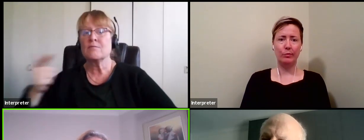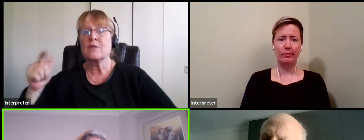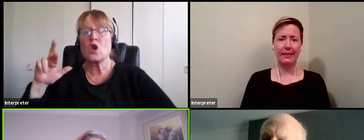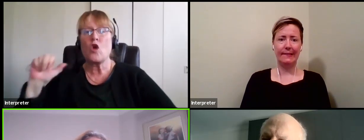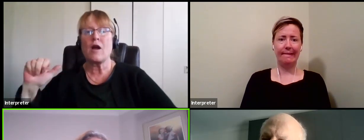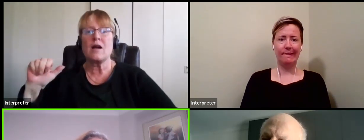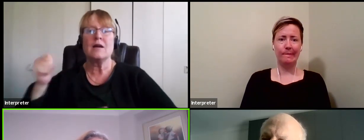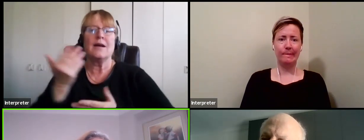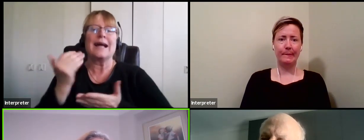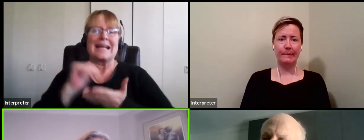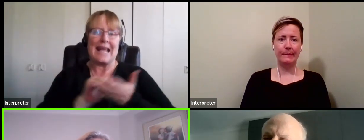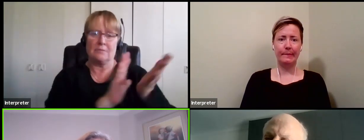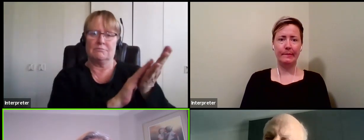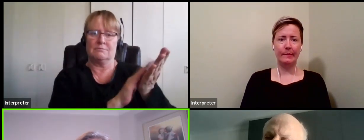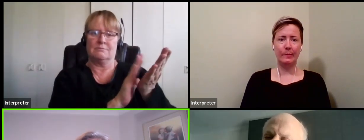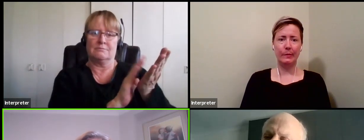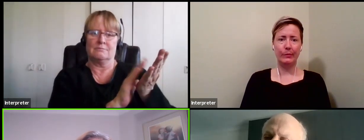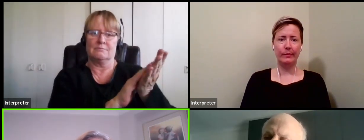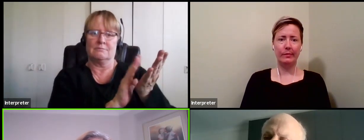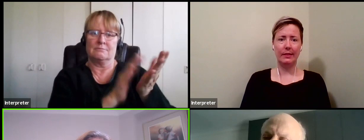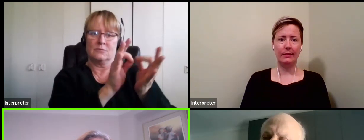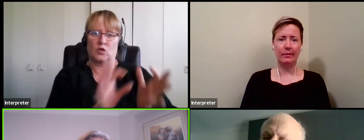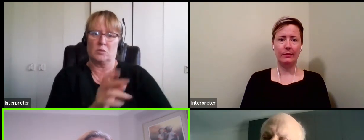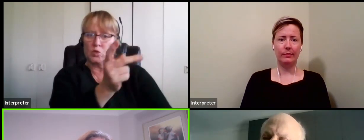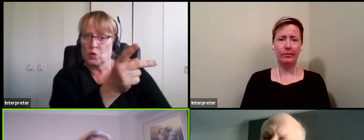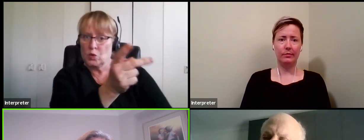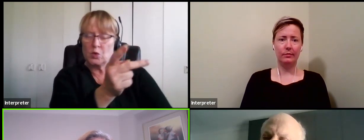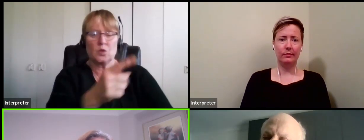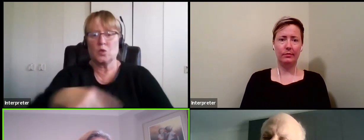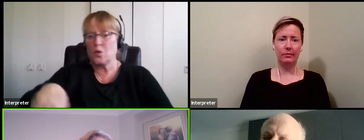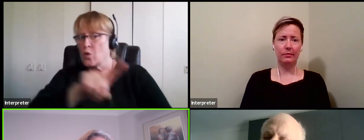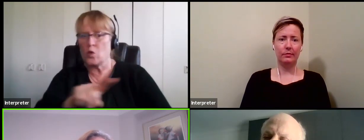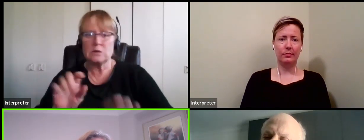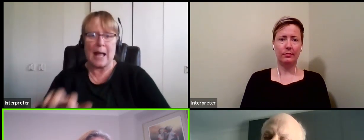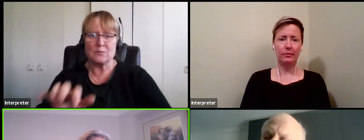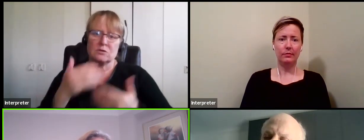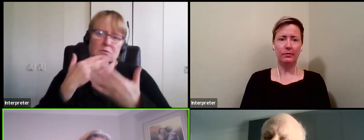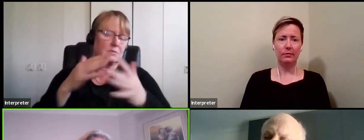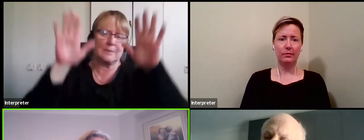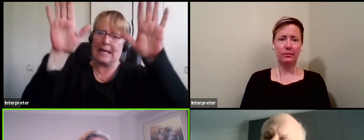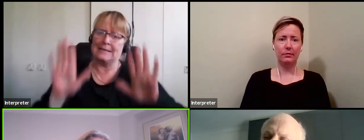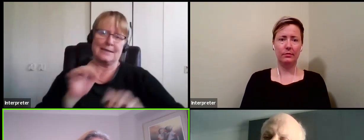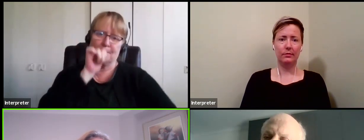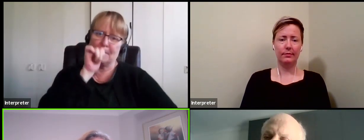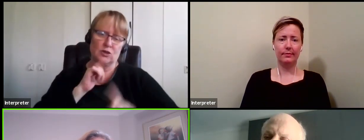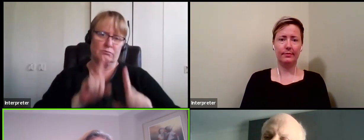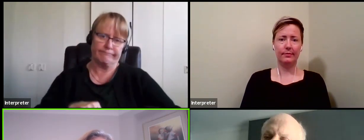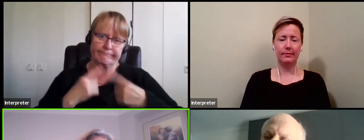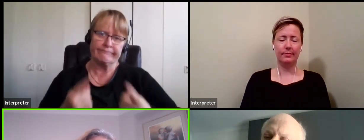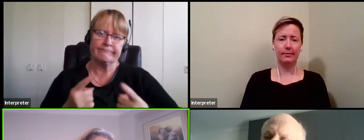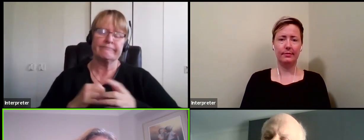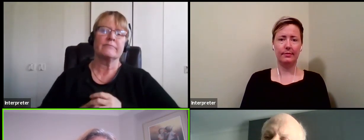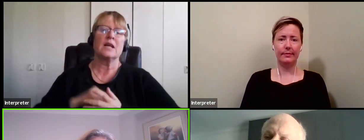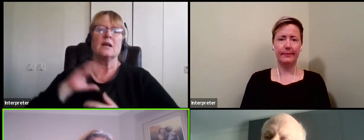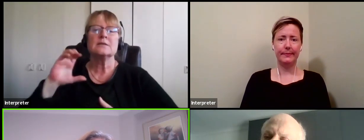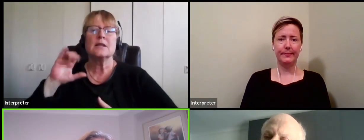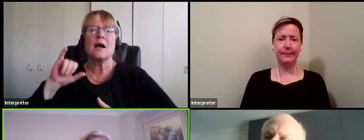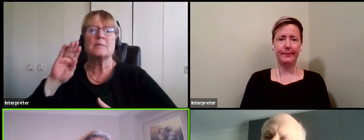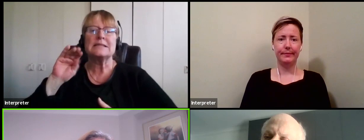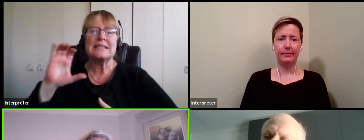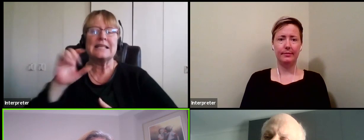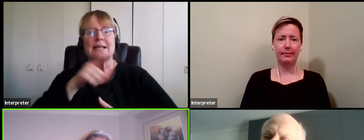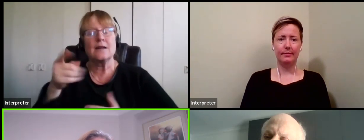out again to our interpreters and the people providing the captioning. You've been amazing and patient. I want to thank CIBC for providing